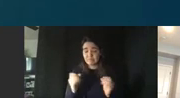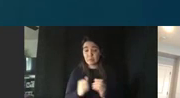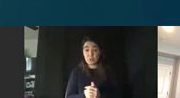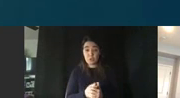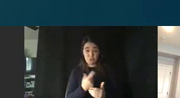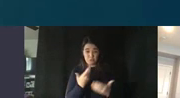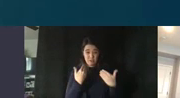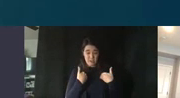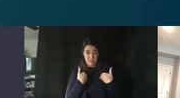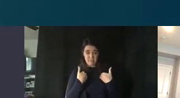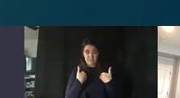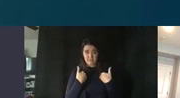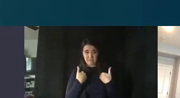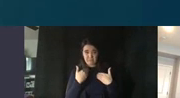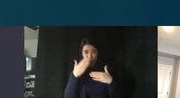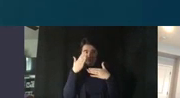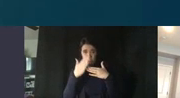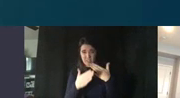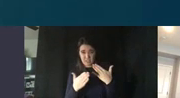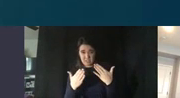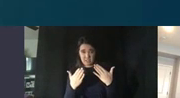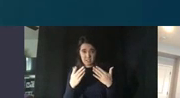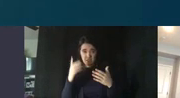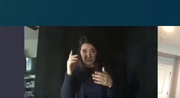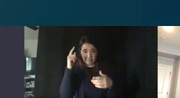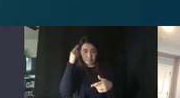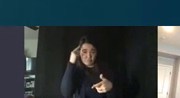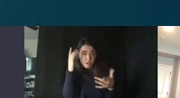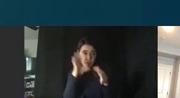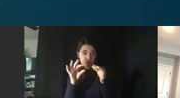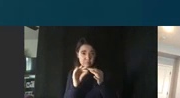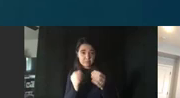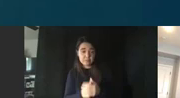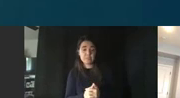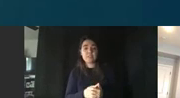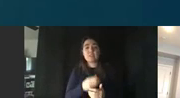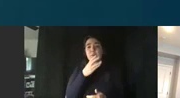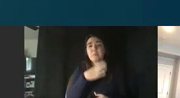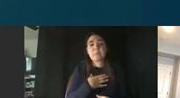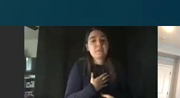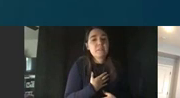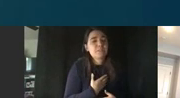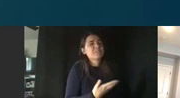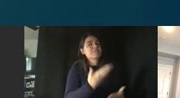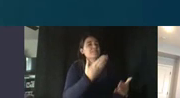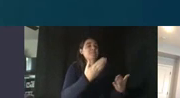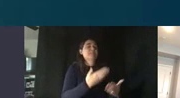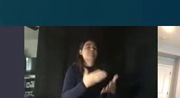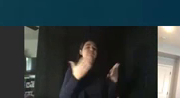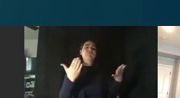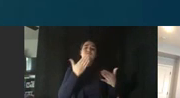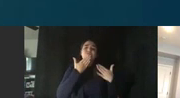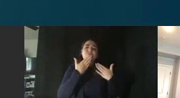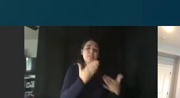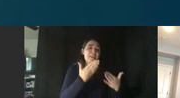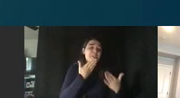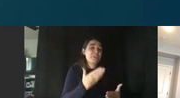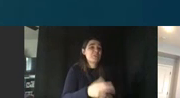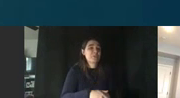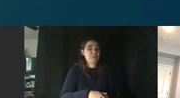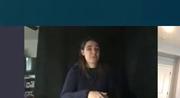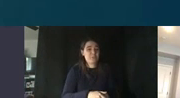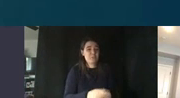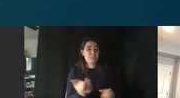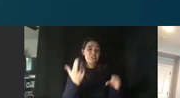with, Atia? Just a huge thank you to everyone for listening to me. I'm sorry if